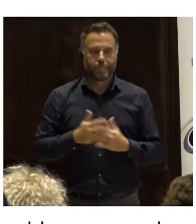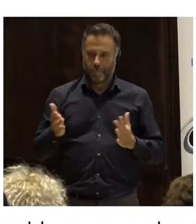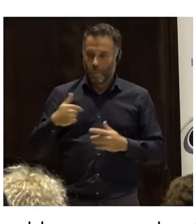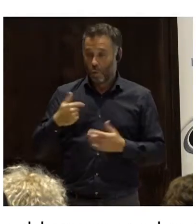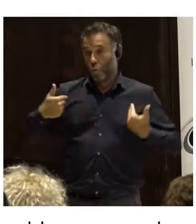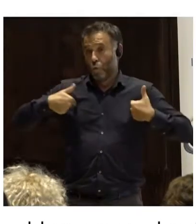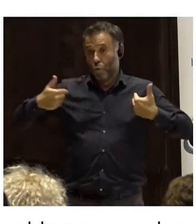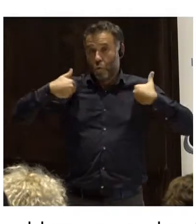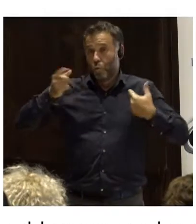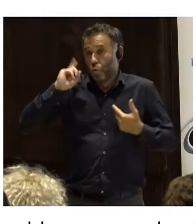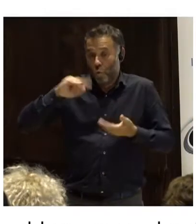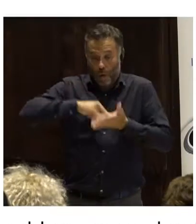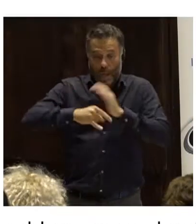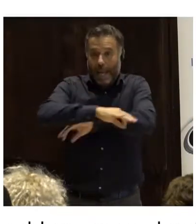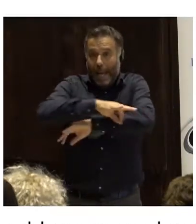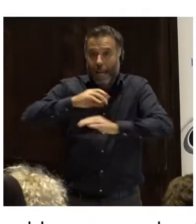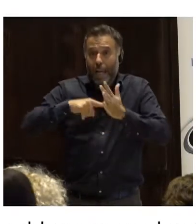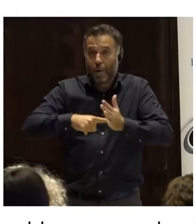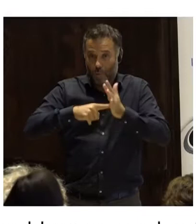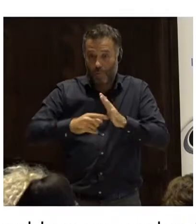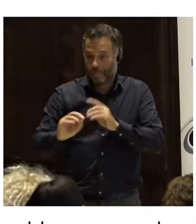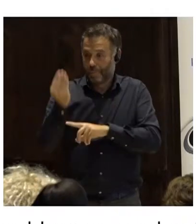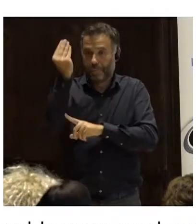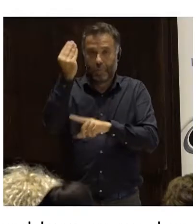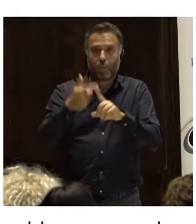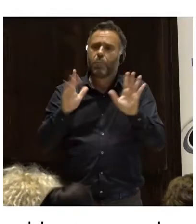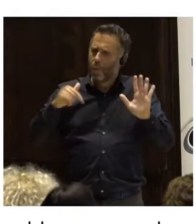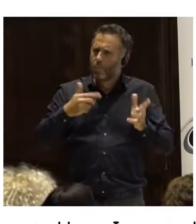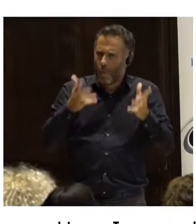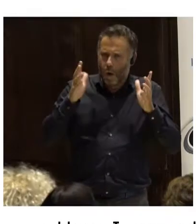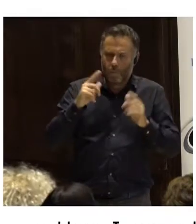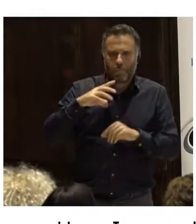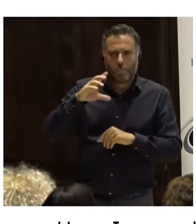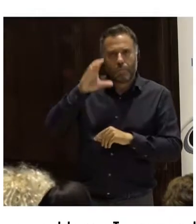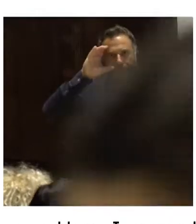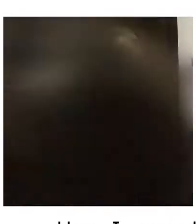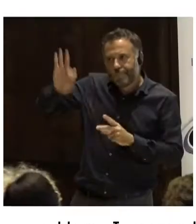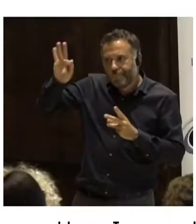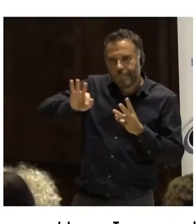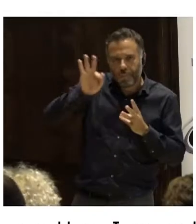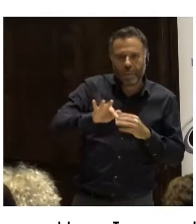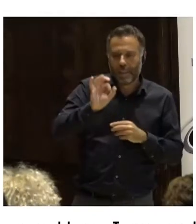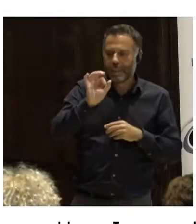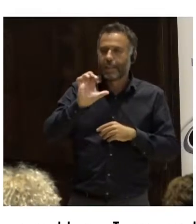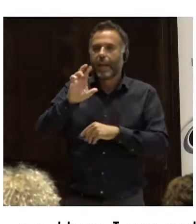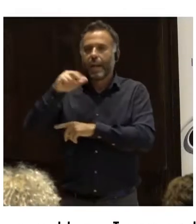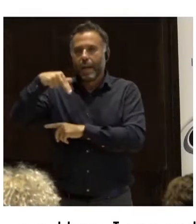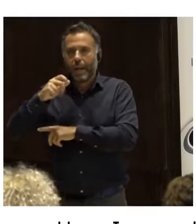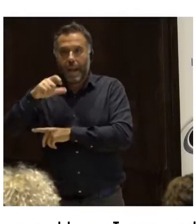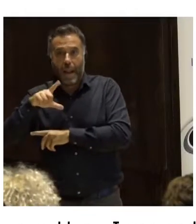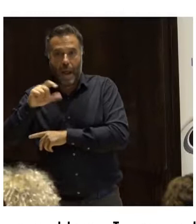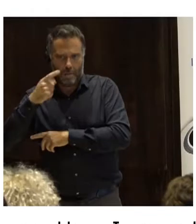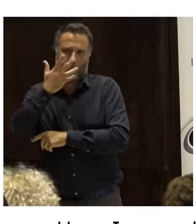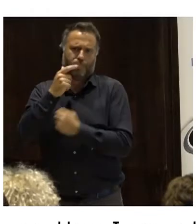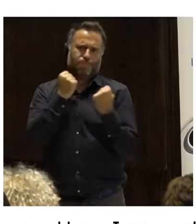of Serenella, because she's one who has the strongest base. We need, really, as she